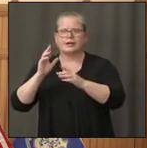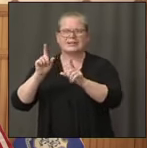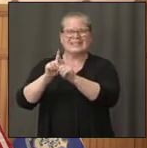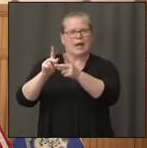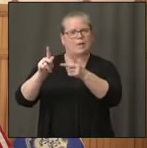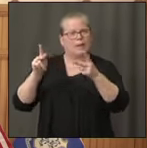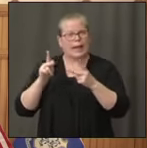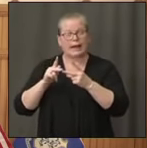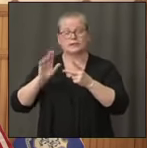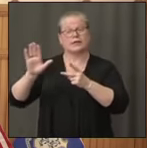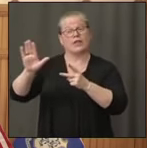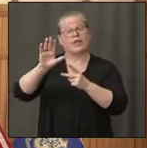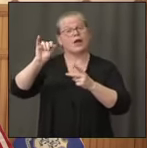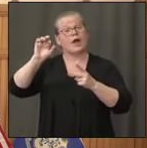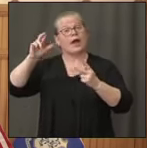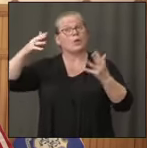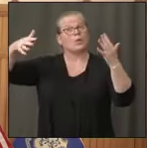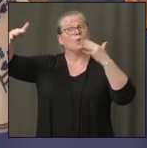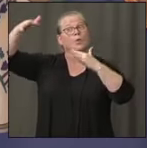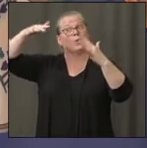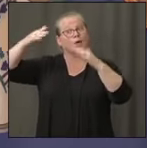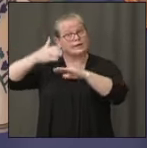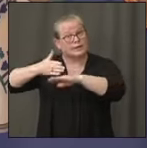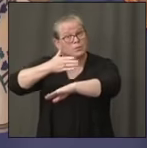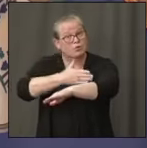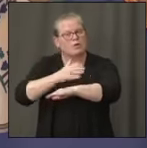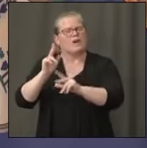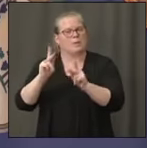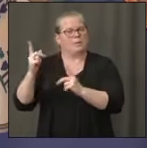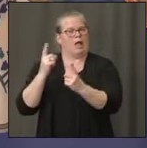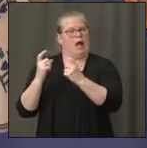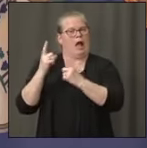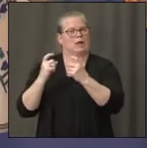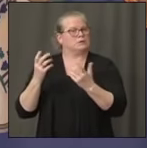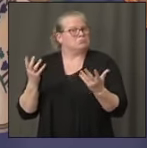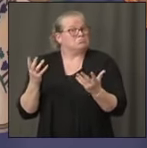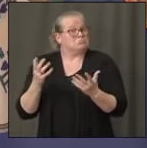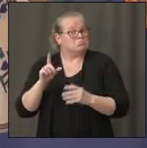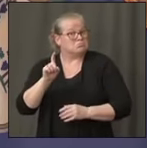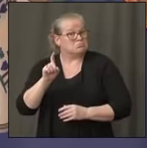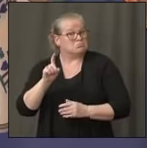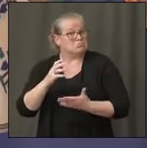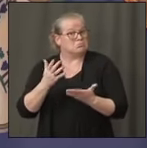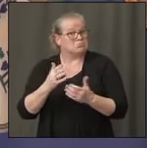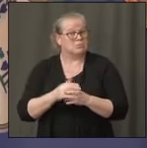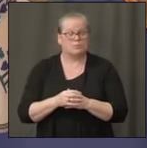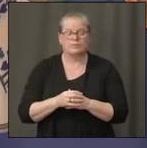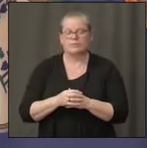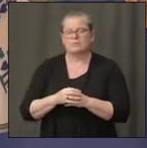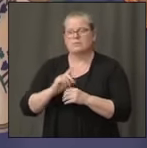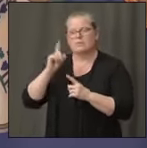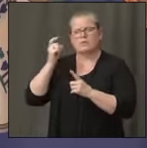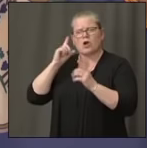people are asking us. Well, I can start on that and then maybe David can help me out or anybody.